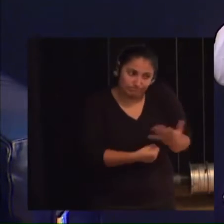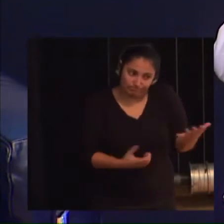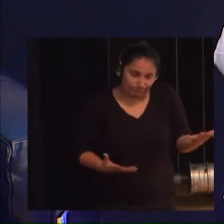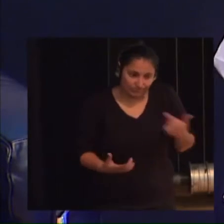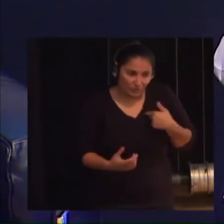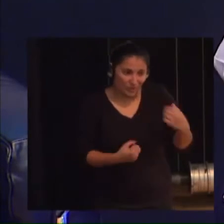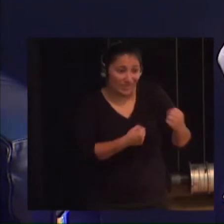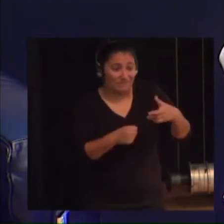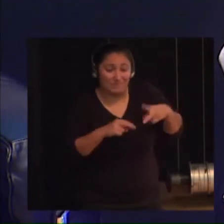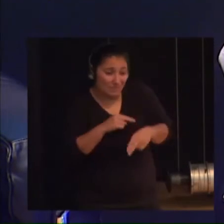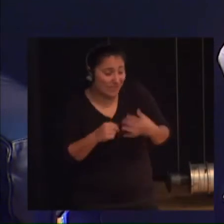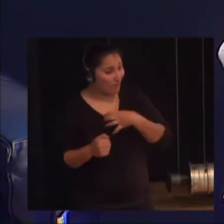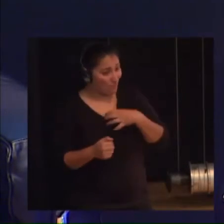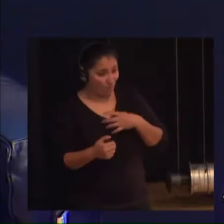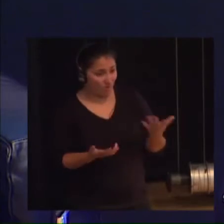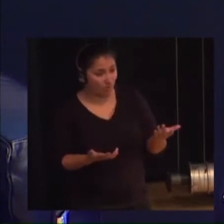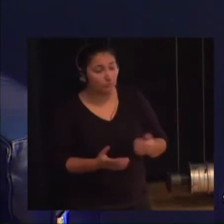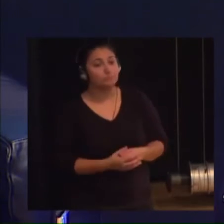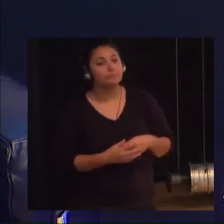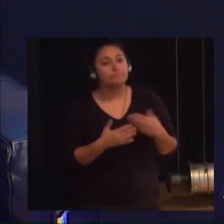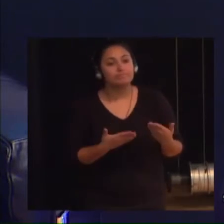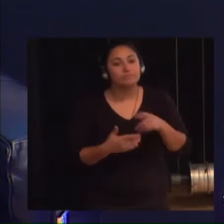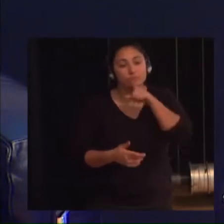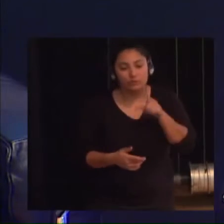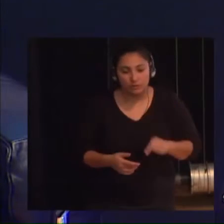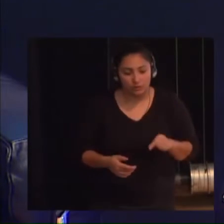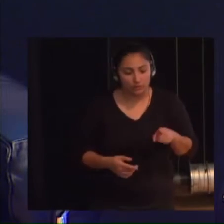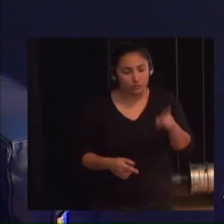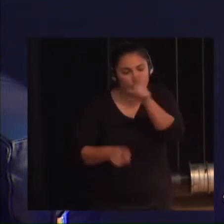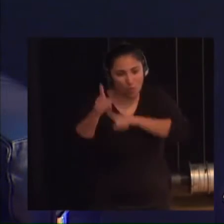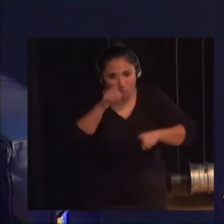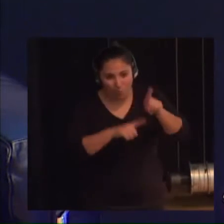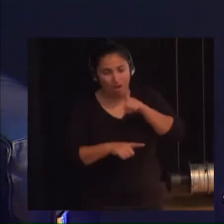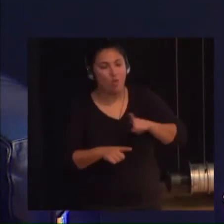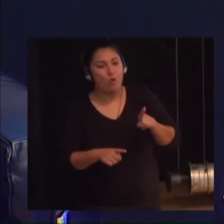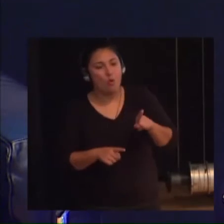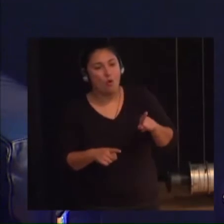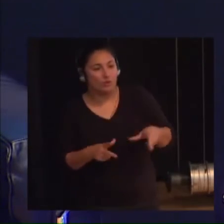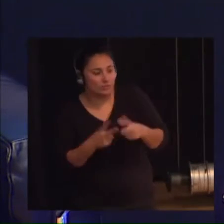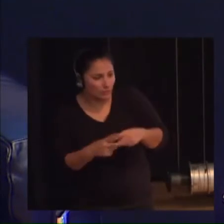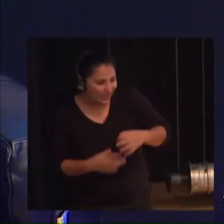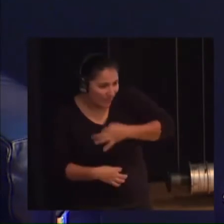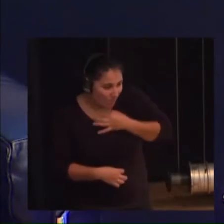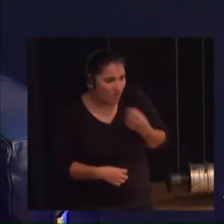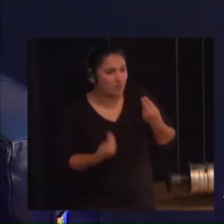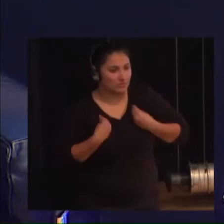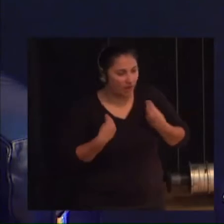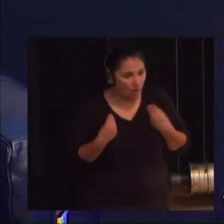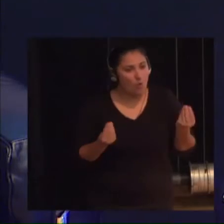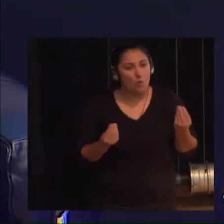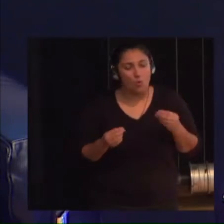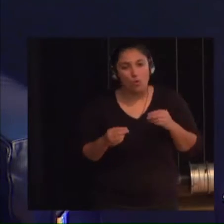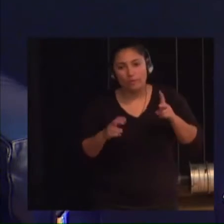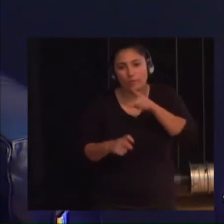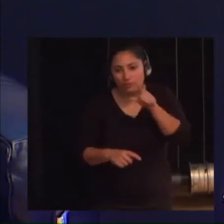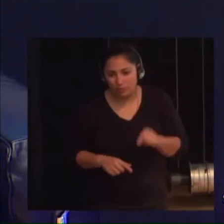about pluralism in civil society and the health of the foundation sector to be willing to invest in, say, an endowment for